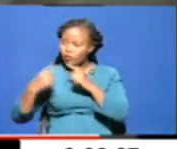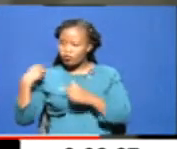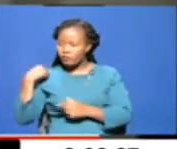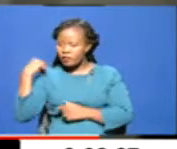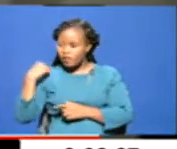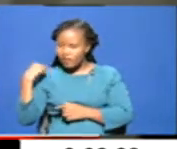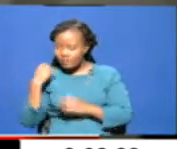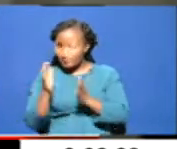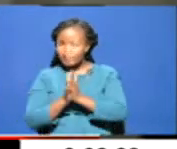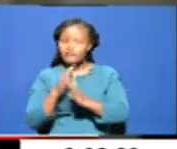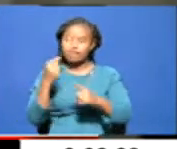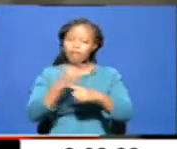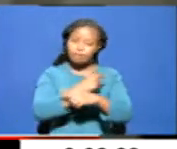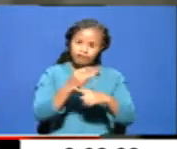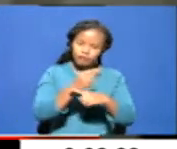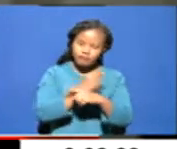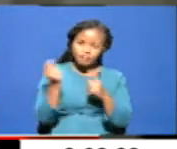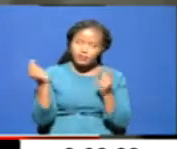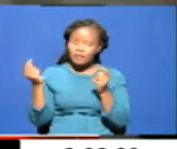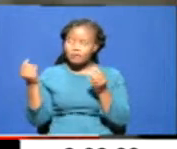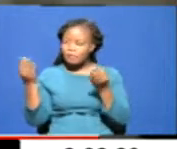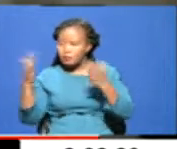wither because of graft.